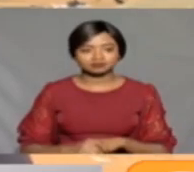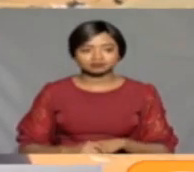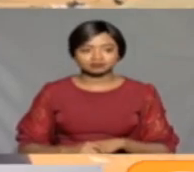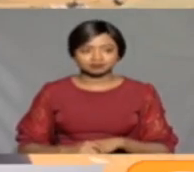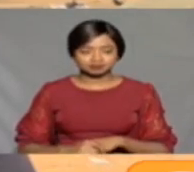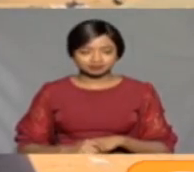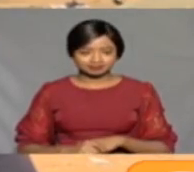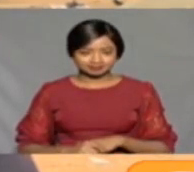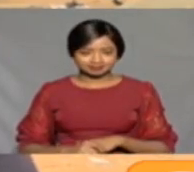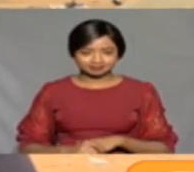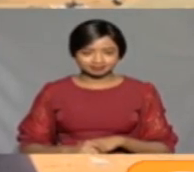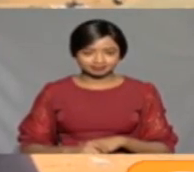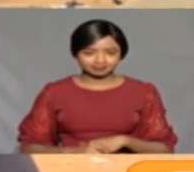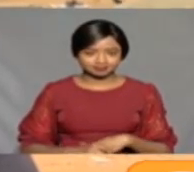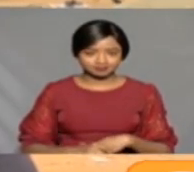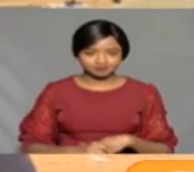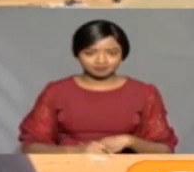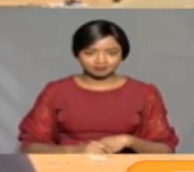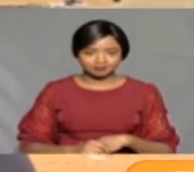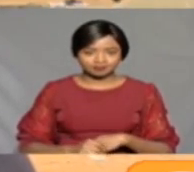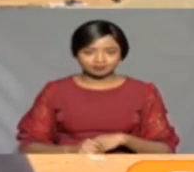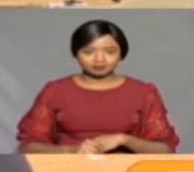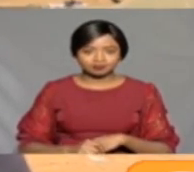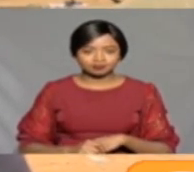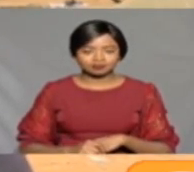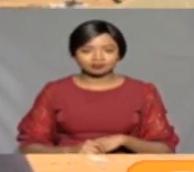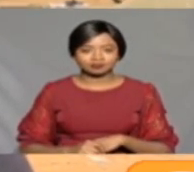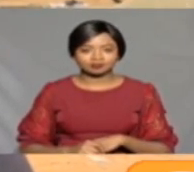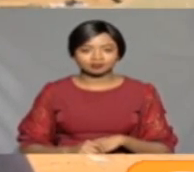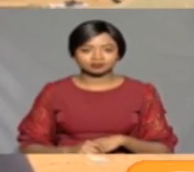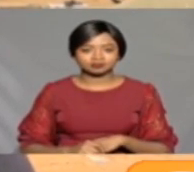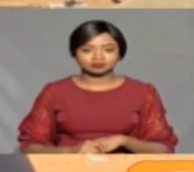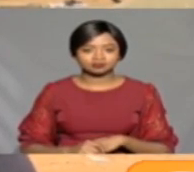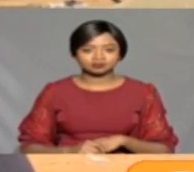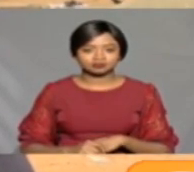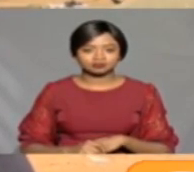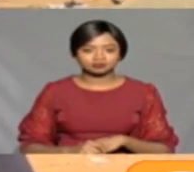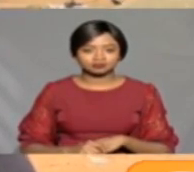Stephen Leto, Citizen TV, Kangemi, Westlands Constituency, Nairobi County.